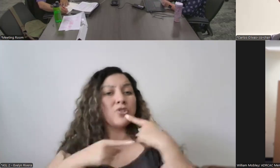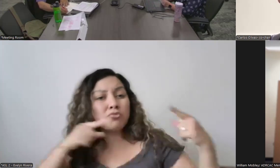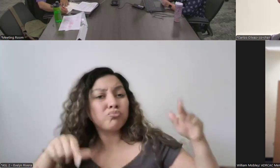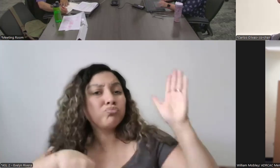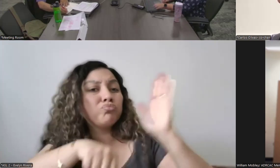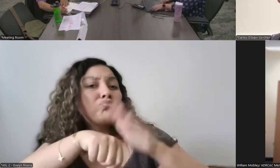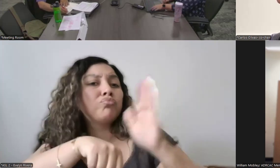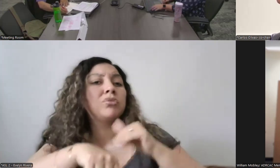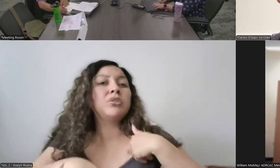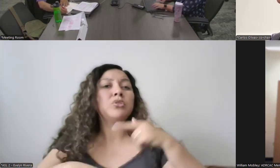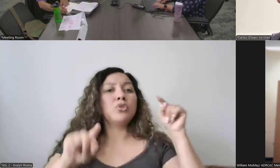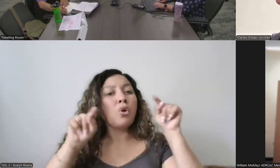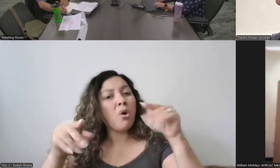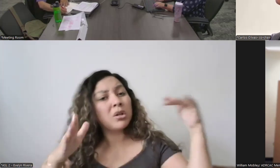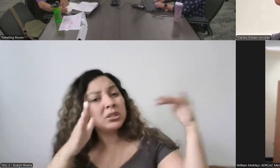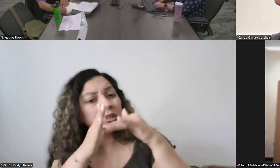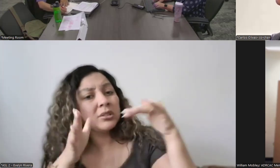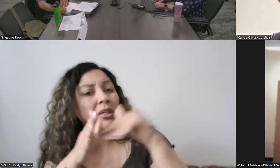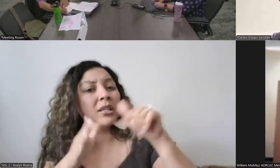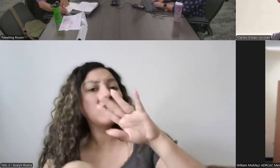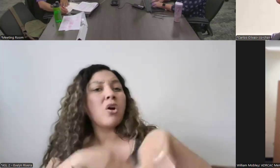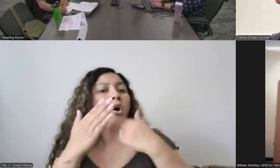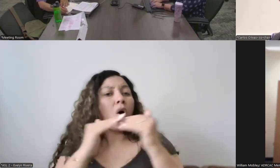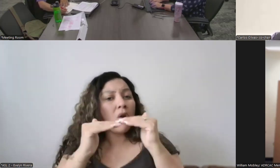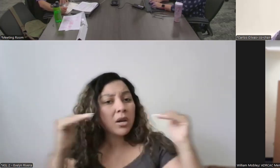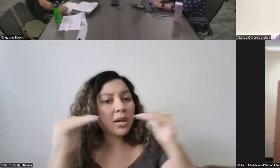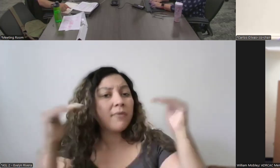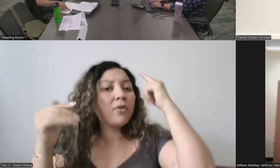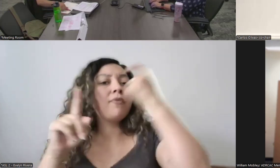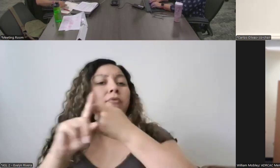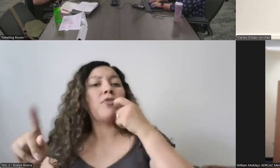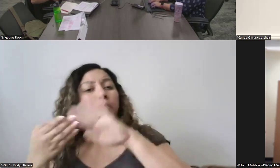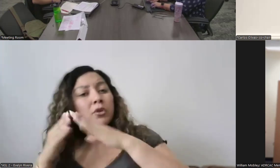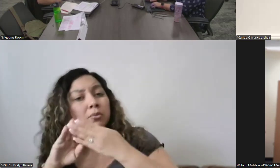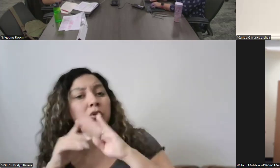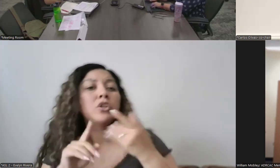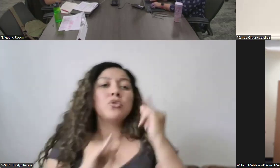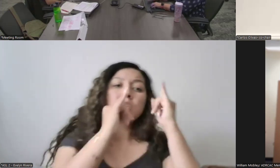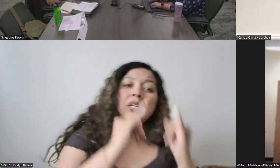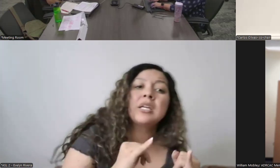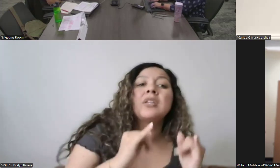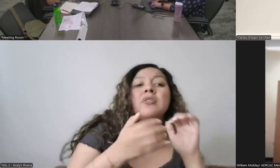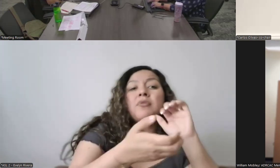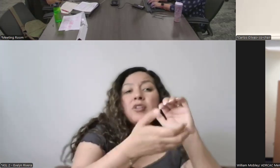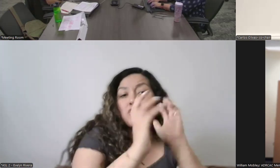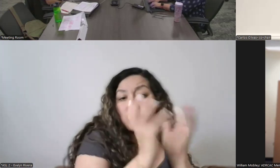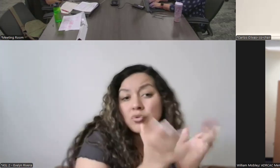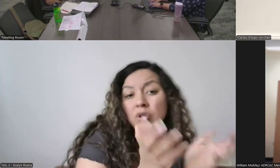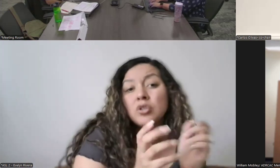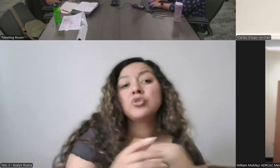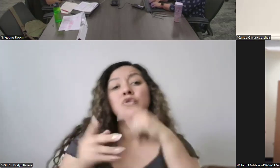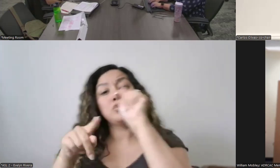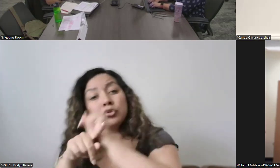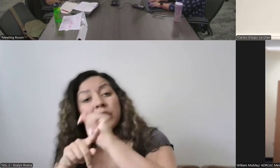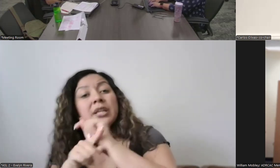study this in great detail at every level, from community to individual interactions, to training, to research, to